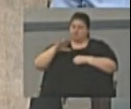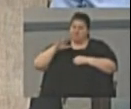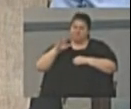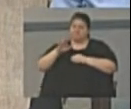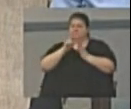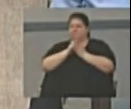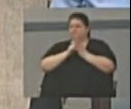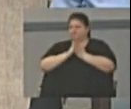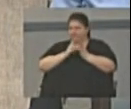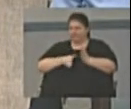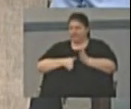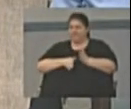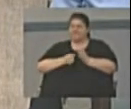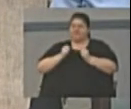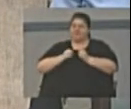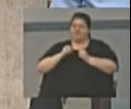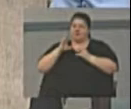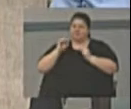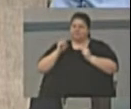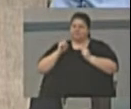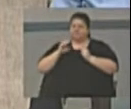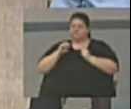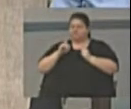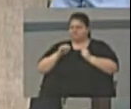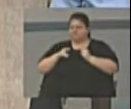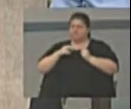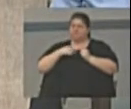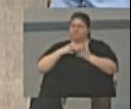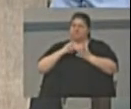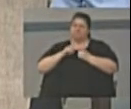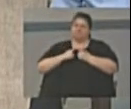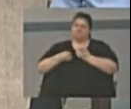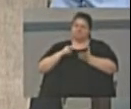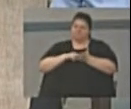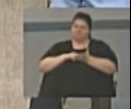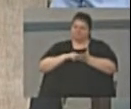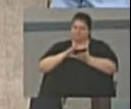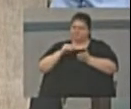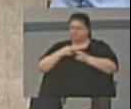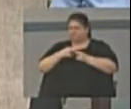Mr. President, Mr. Mayor, members of the council, I just wanted to get up and